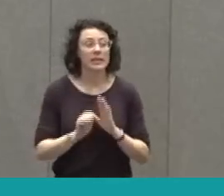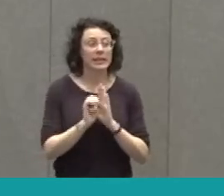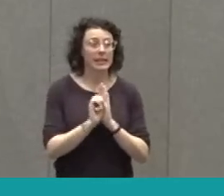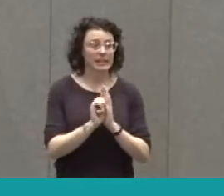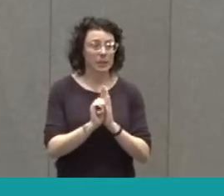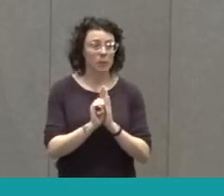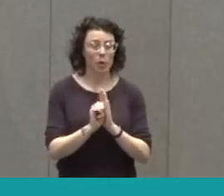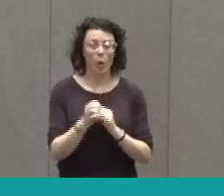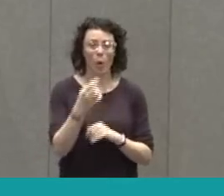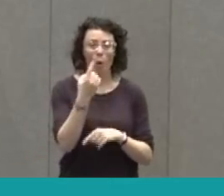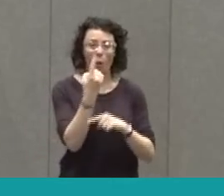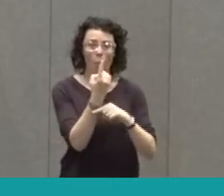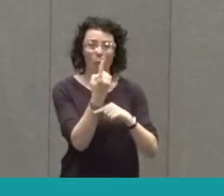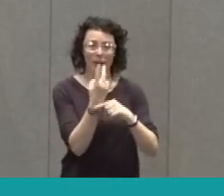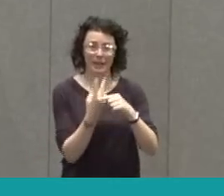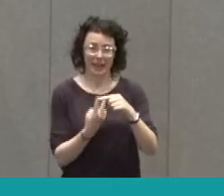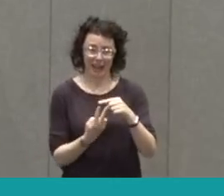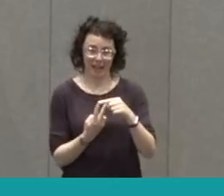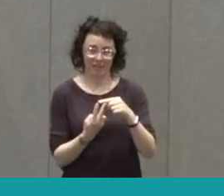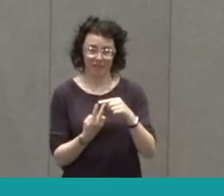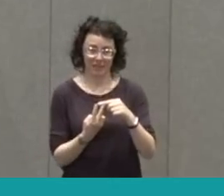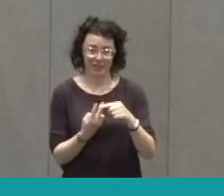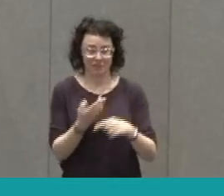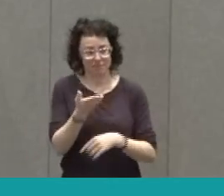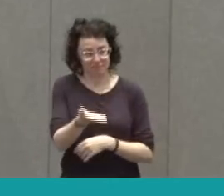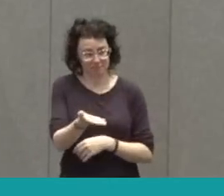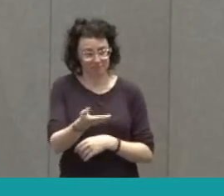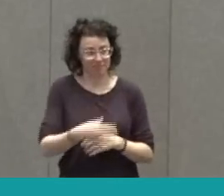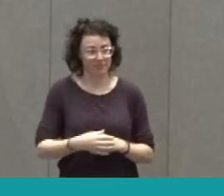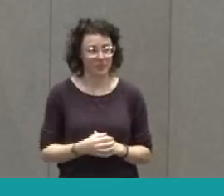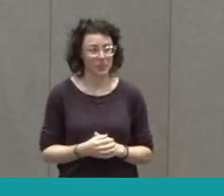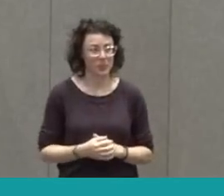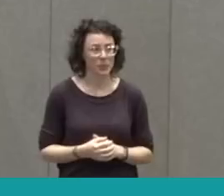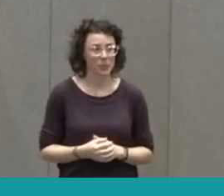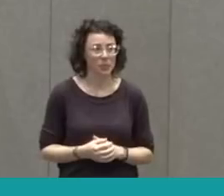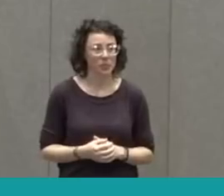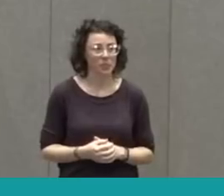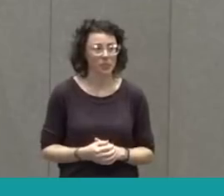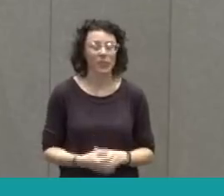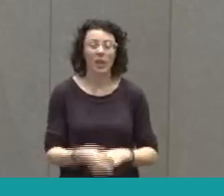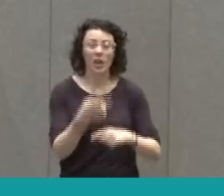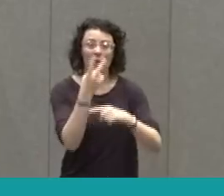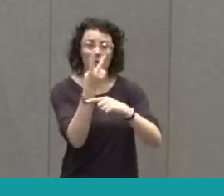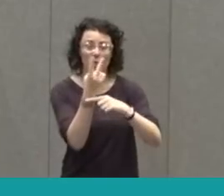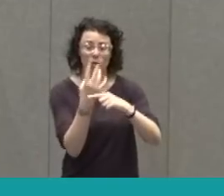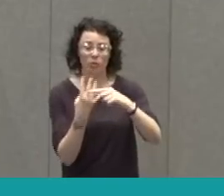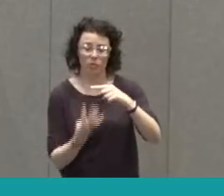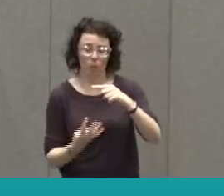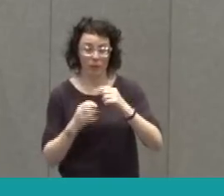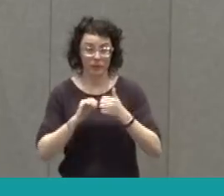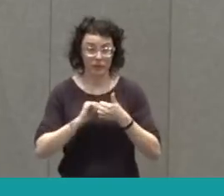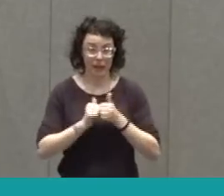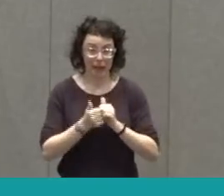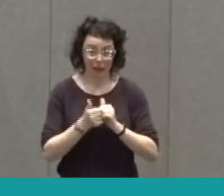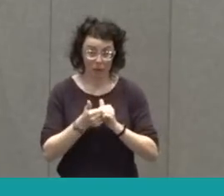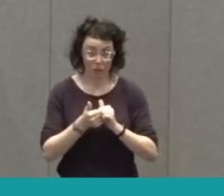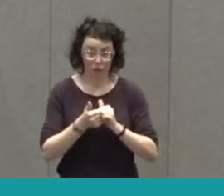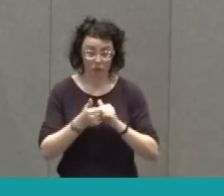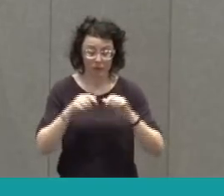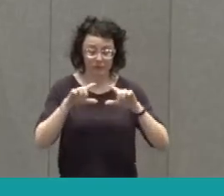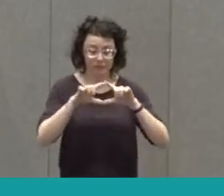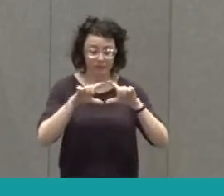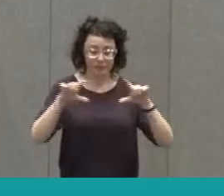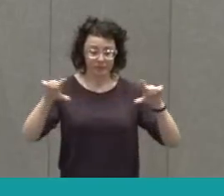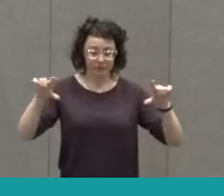Two-fourths, if I was to draw that, I would take my half, split each half in half to get my fourths, and then I'd